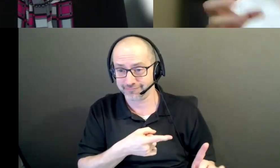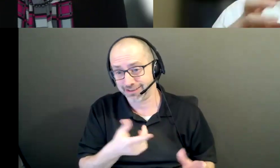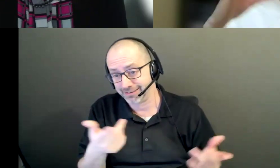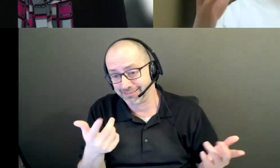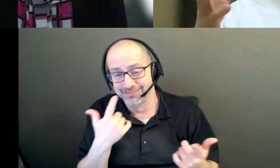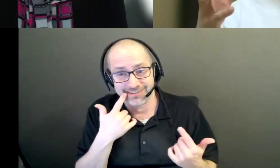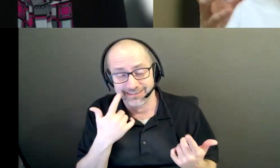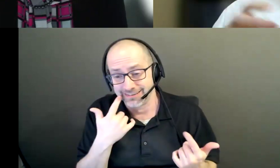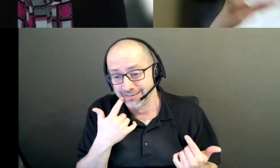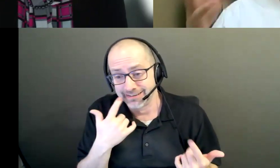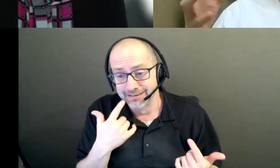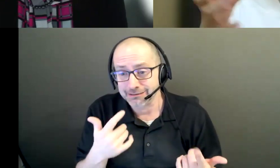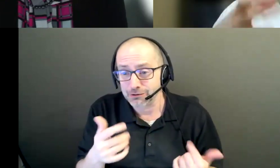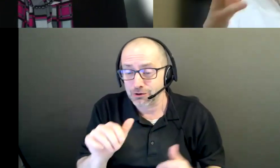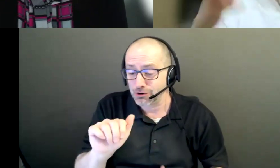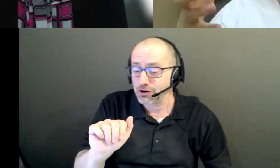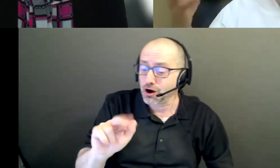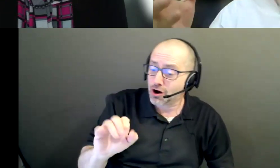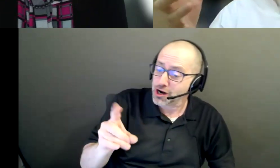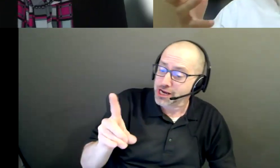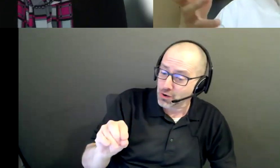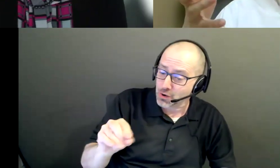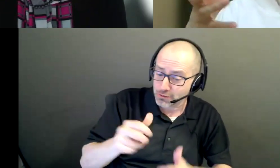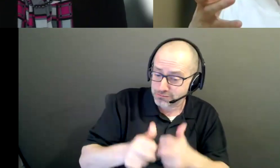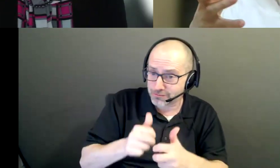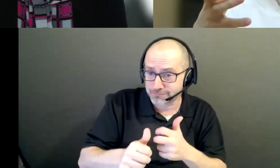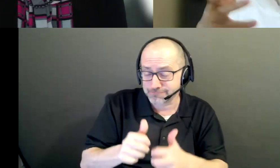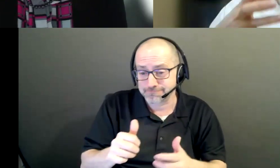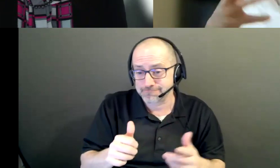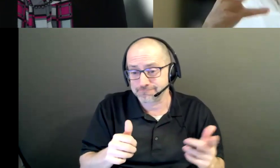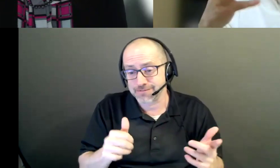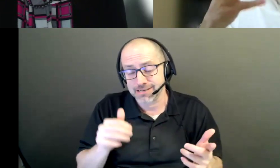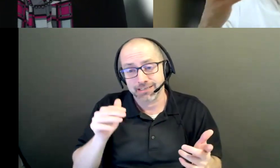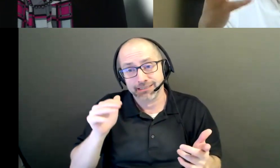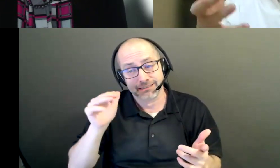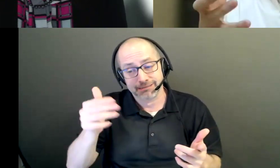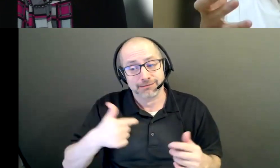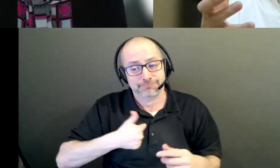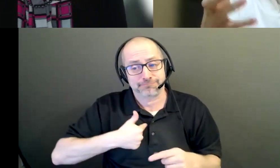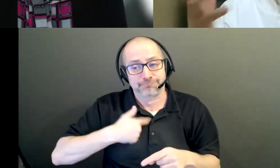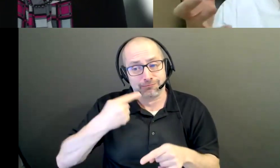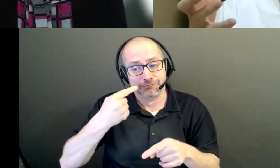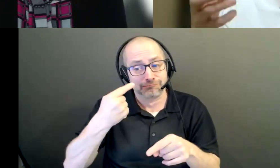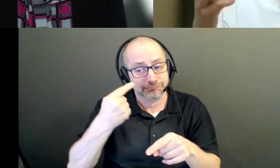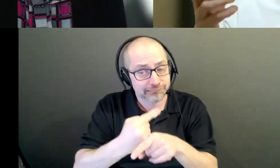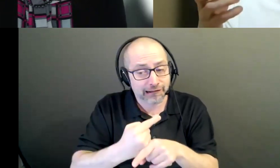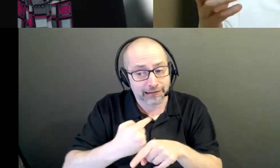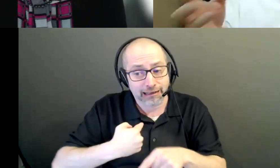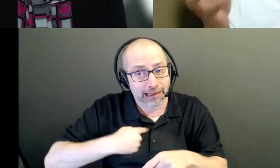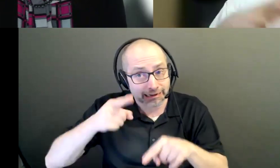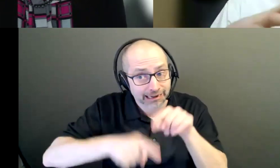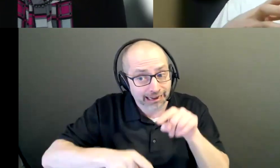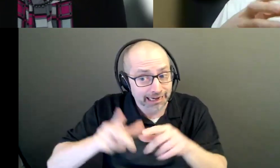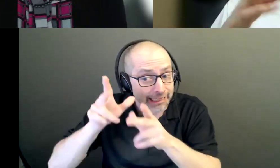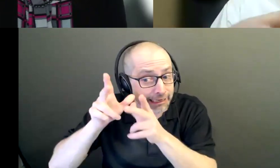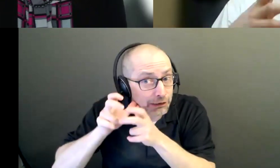So the audio problem turned out I was right in the fact that I can't hear it very well, but